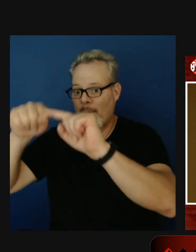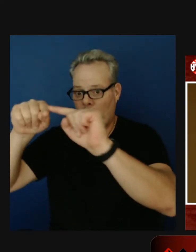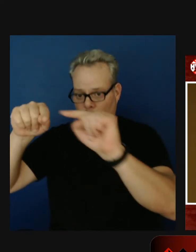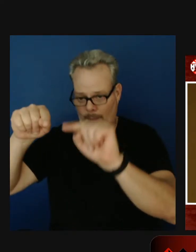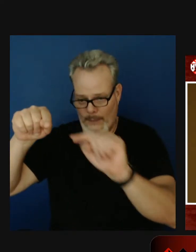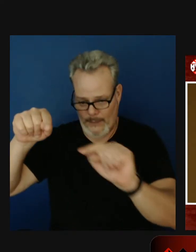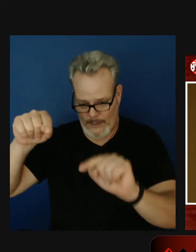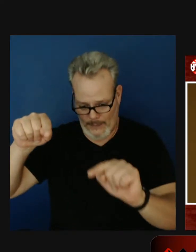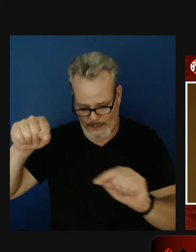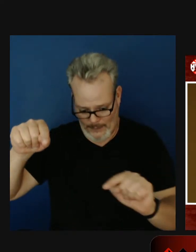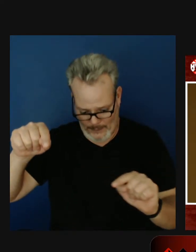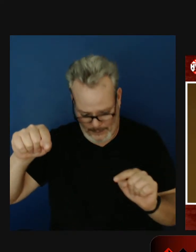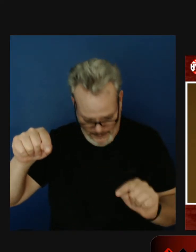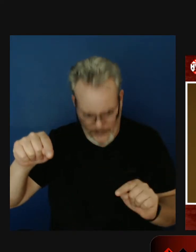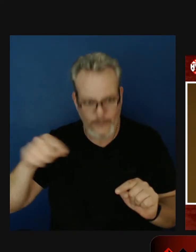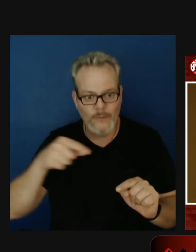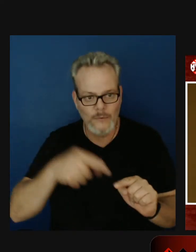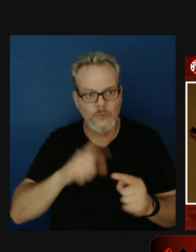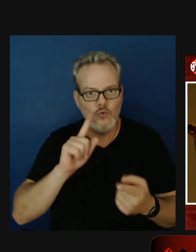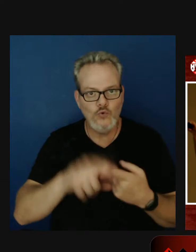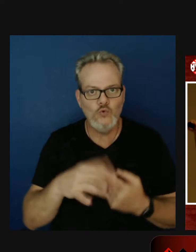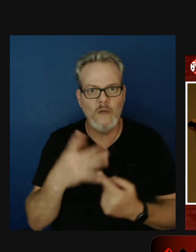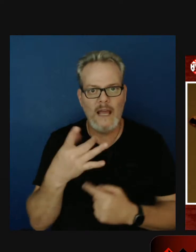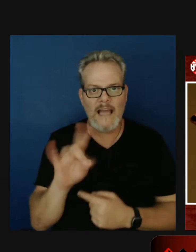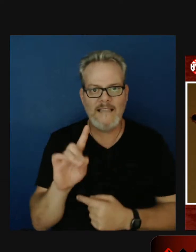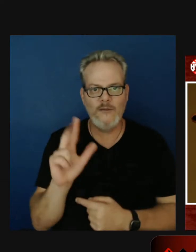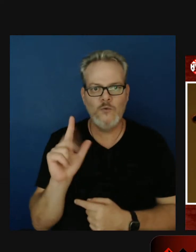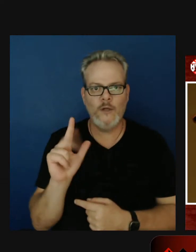to the 1823 eruption here.